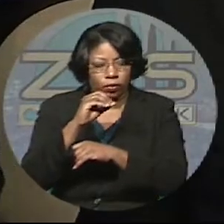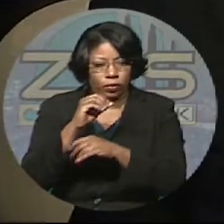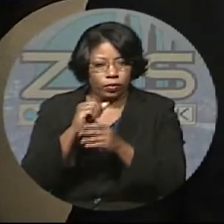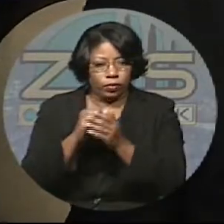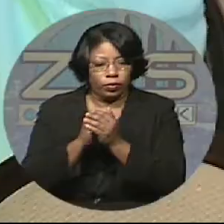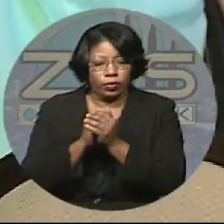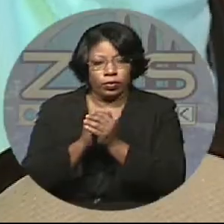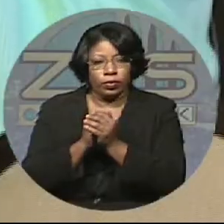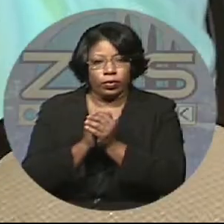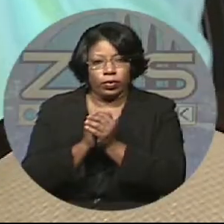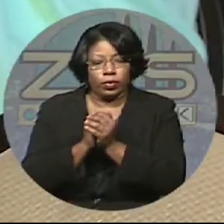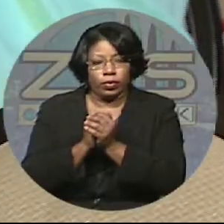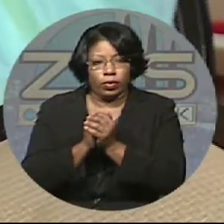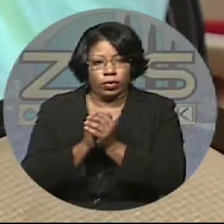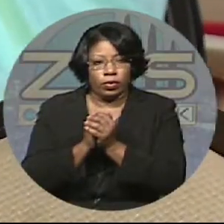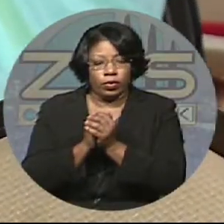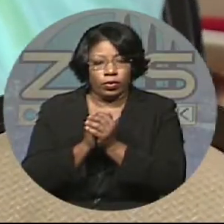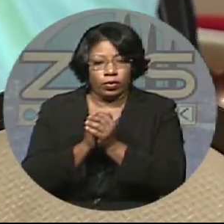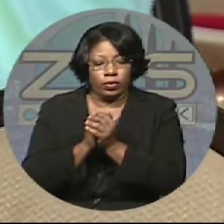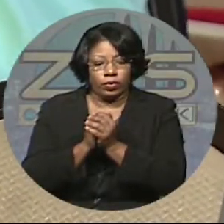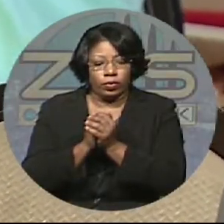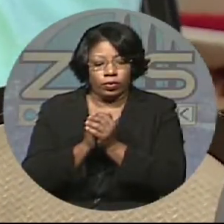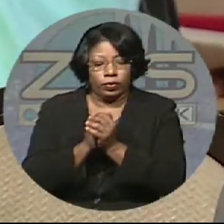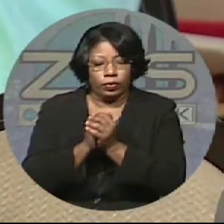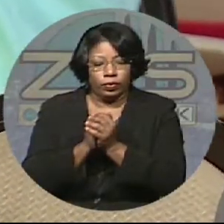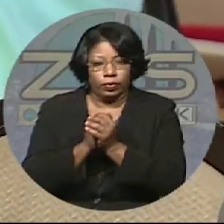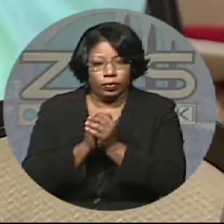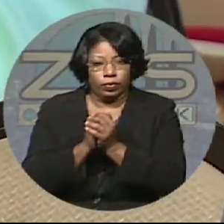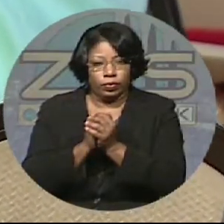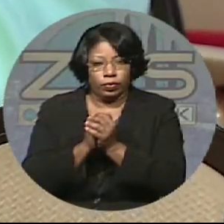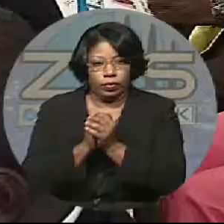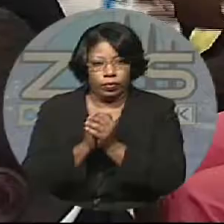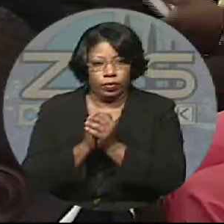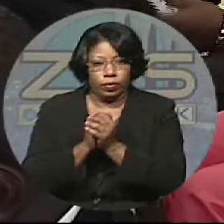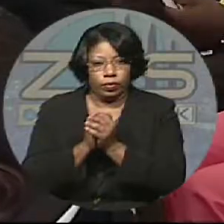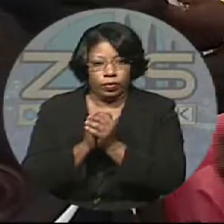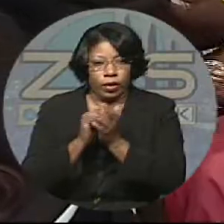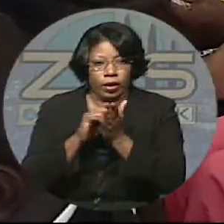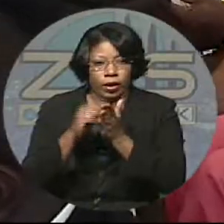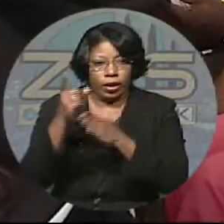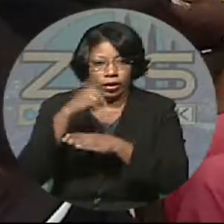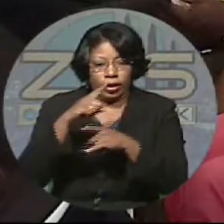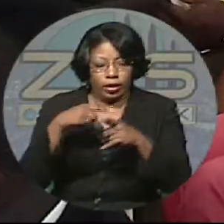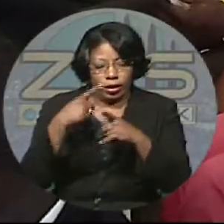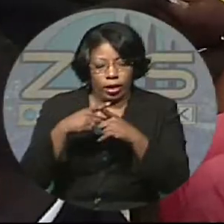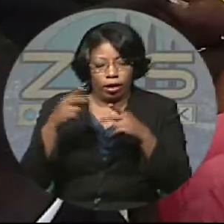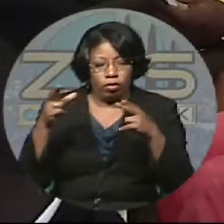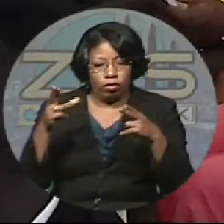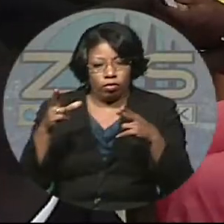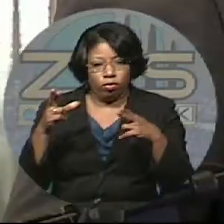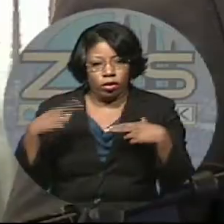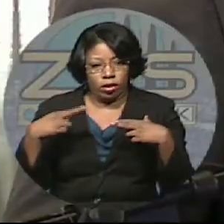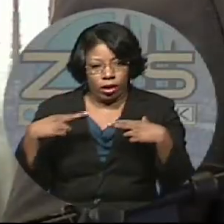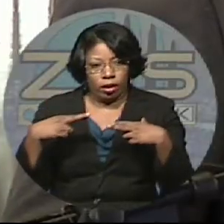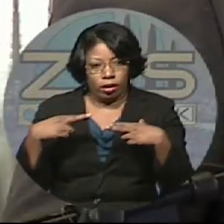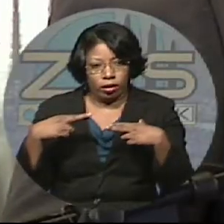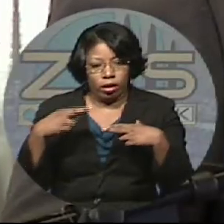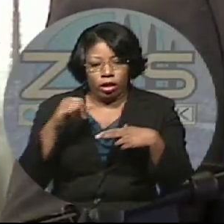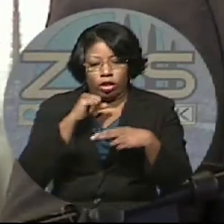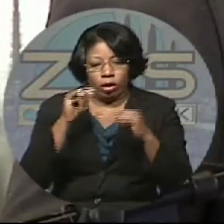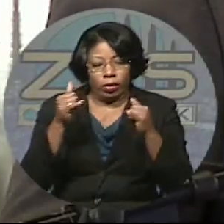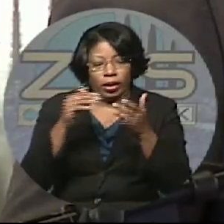Stretchers. And I can tell you from that day until I retired, Nico haven't won a game against me since.